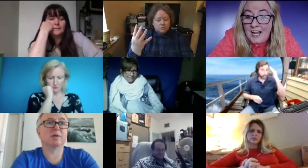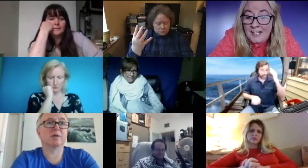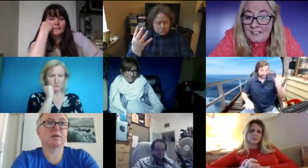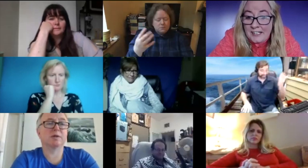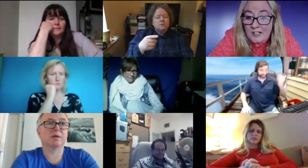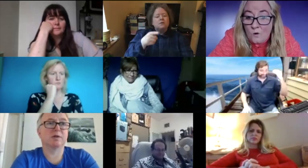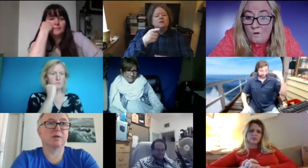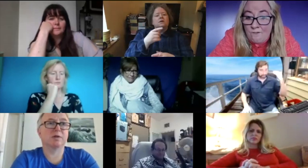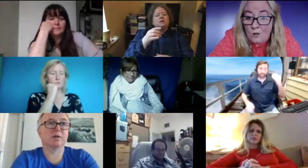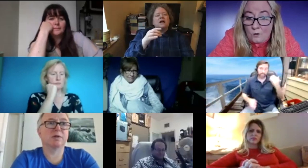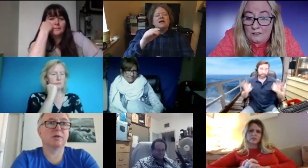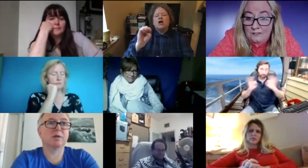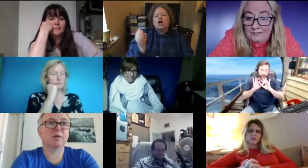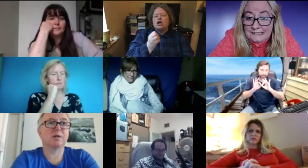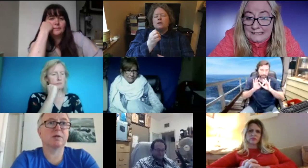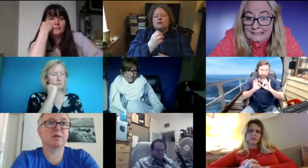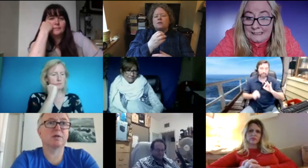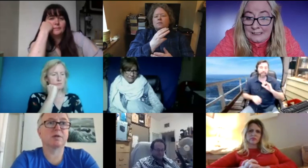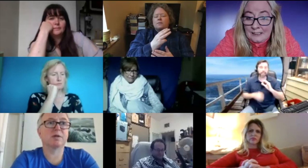In 1904,